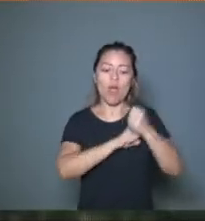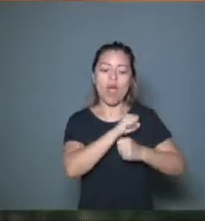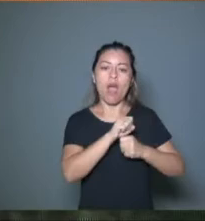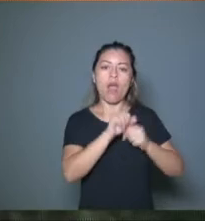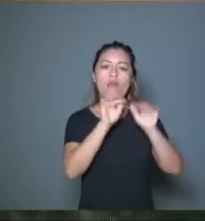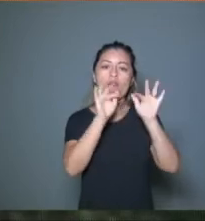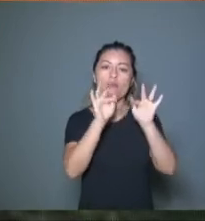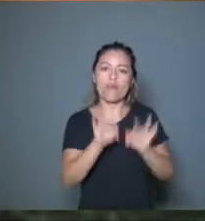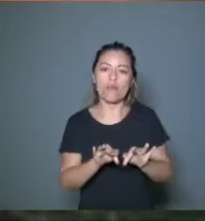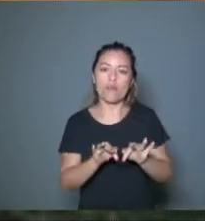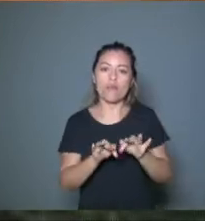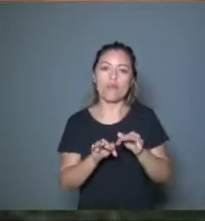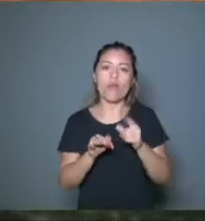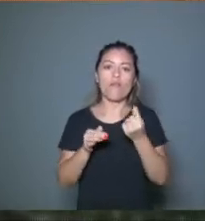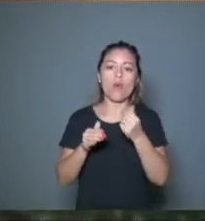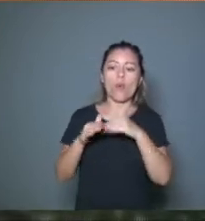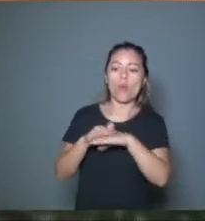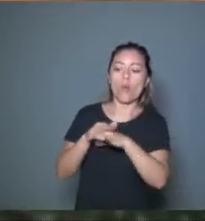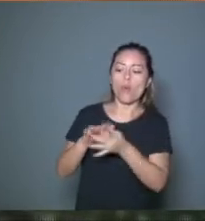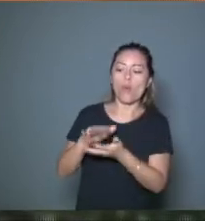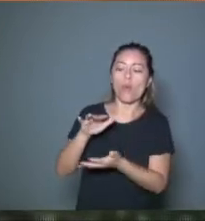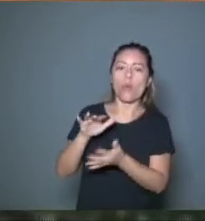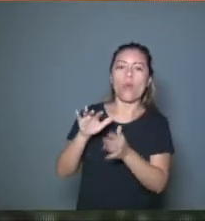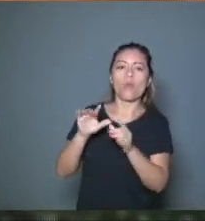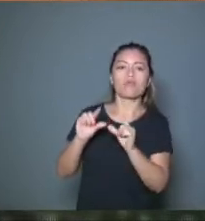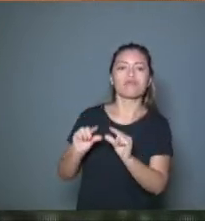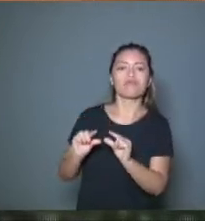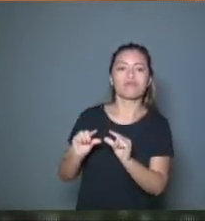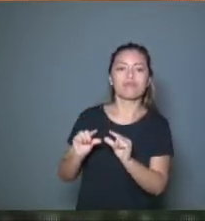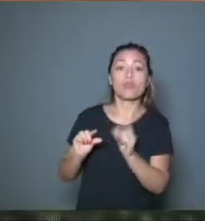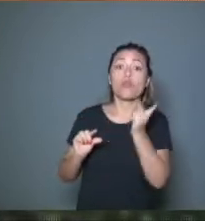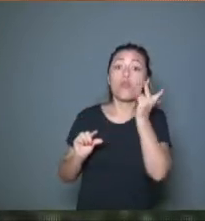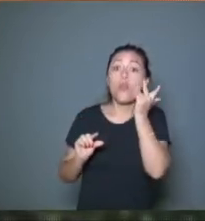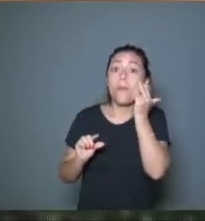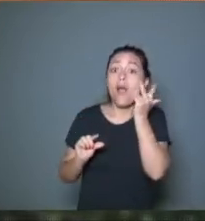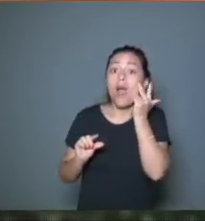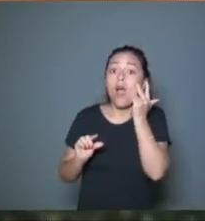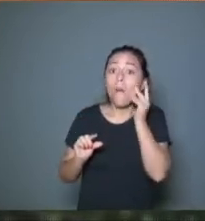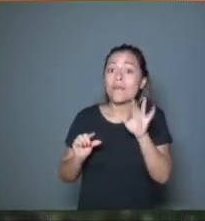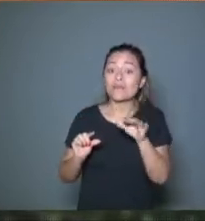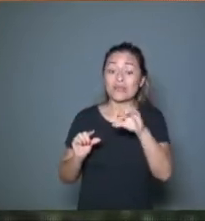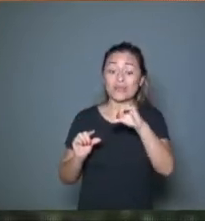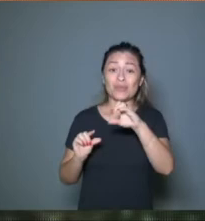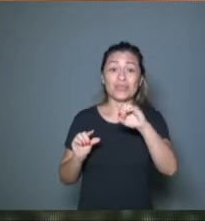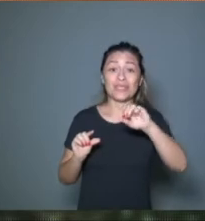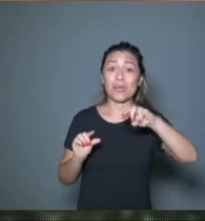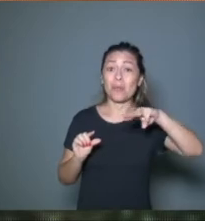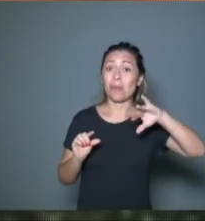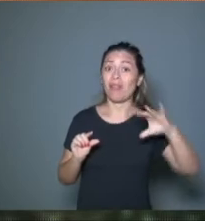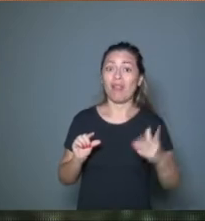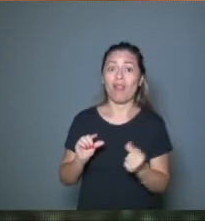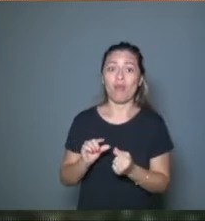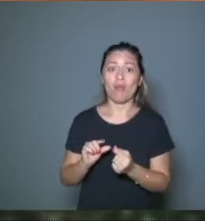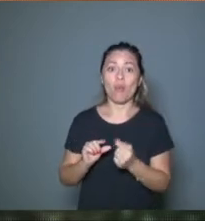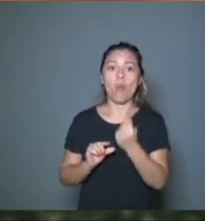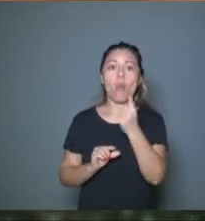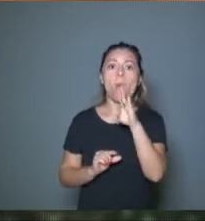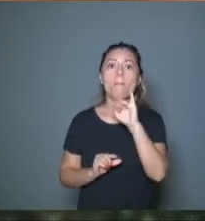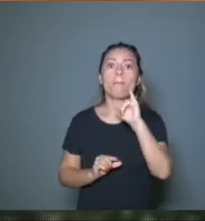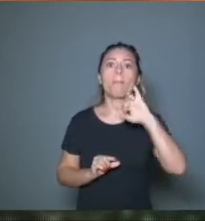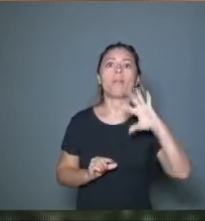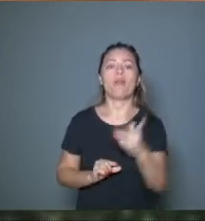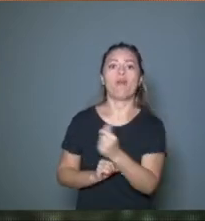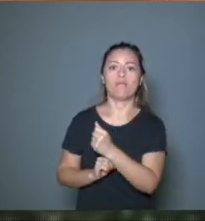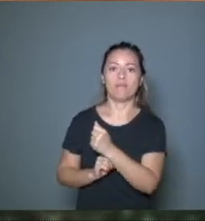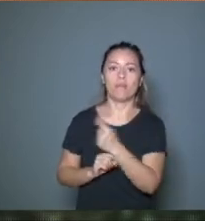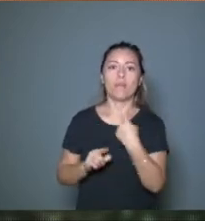the year with 130 million in cash, which is low. Usually, we close the year with 900